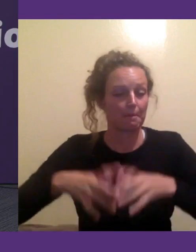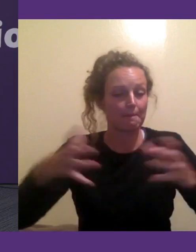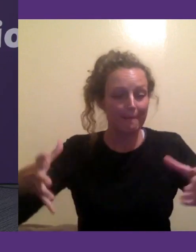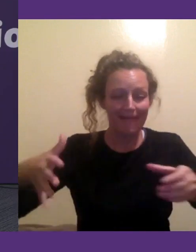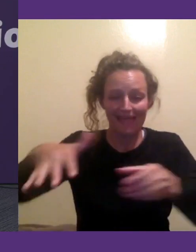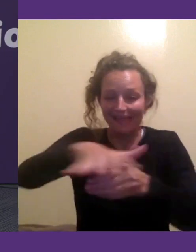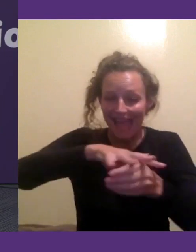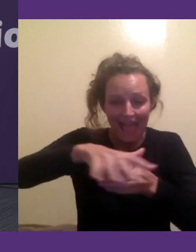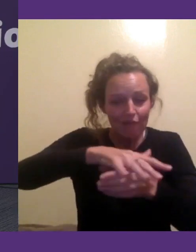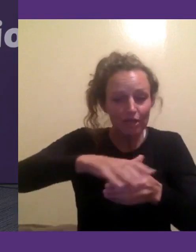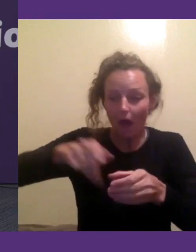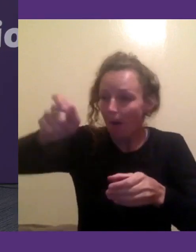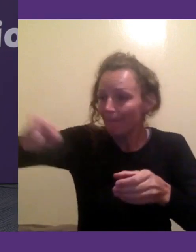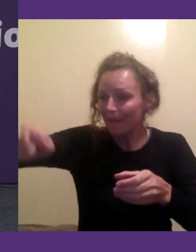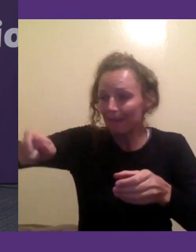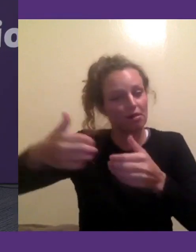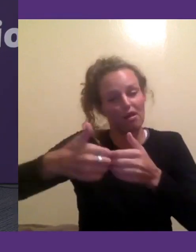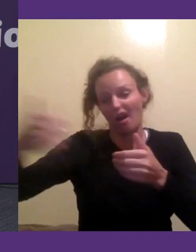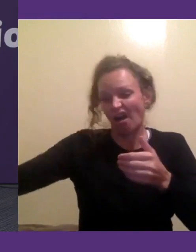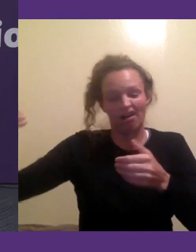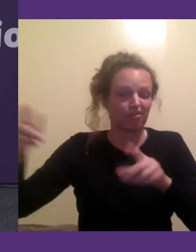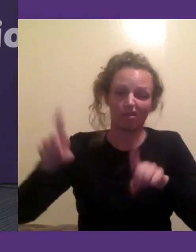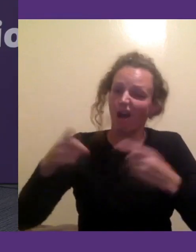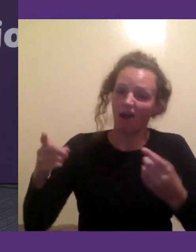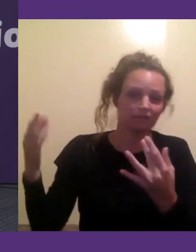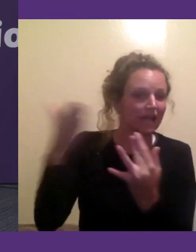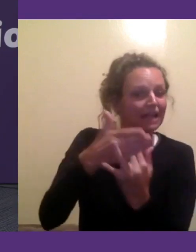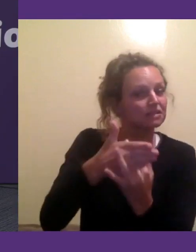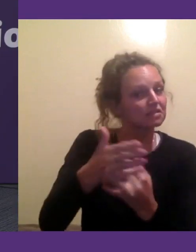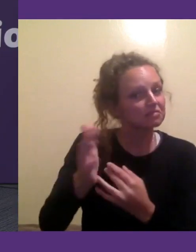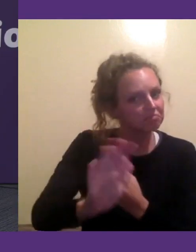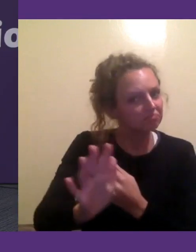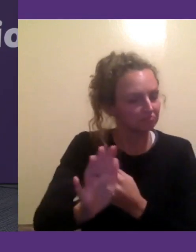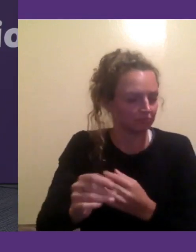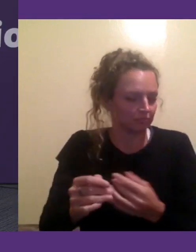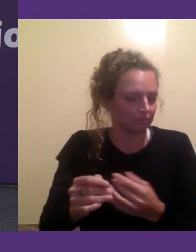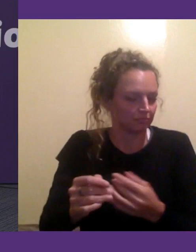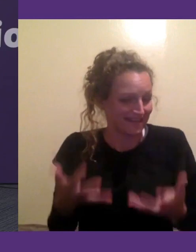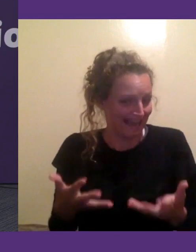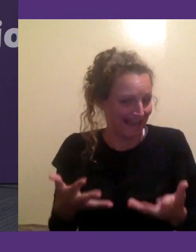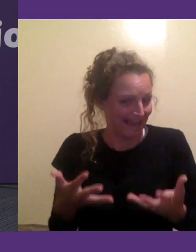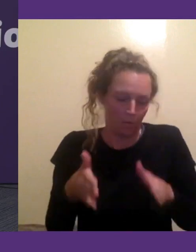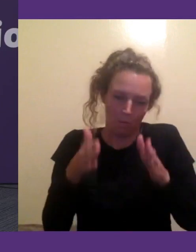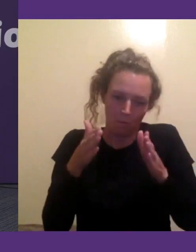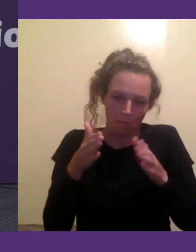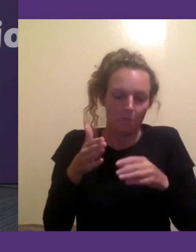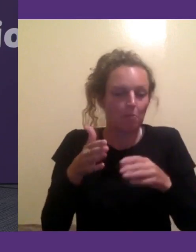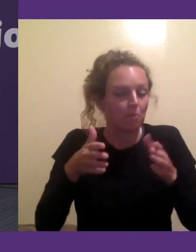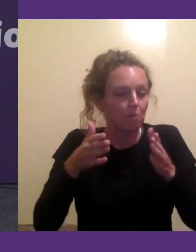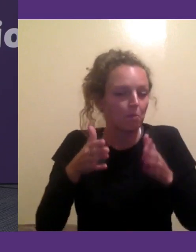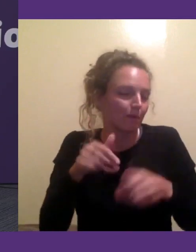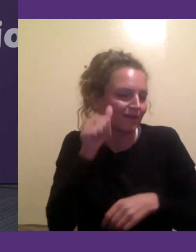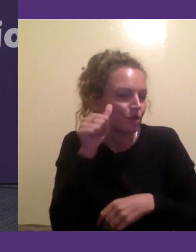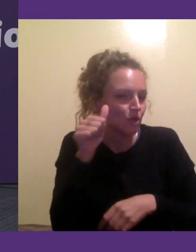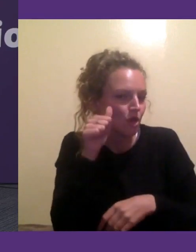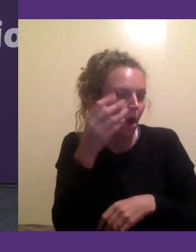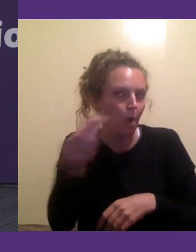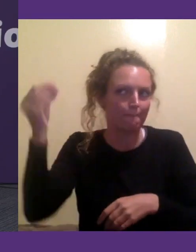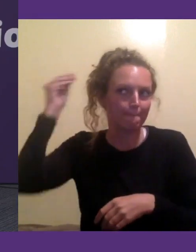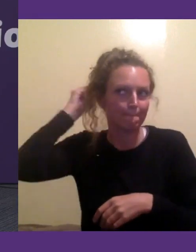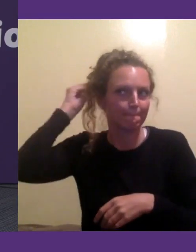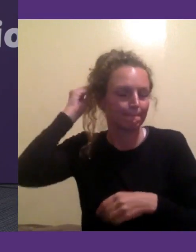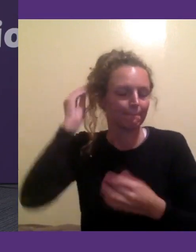we figure out what that next big thing is and just make sure it's accessible. And so I think one of the big ones that certainly is